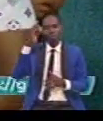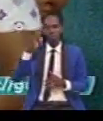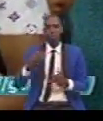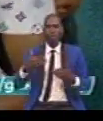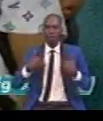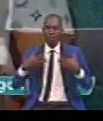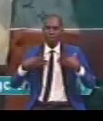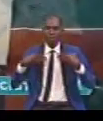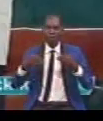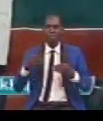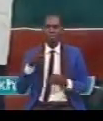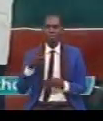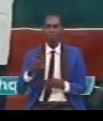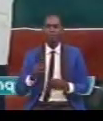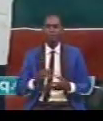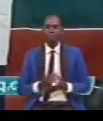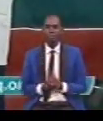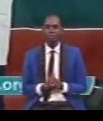doctors.